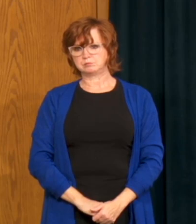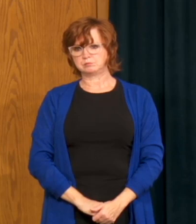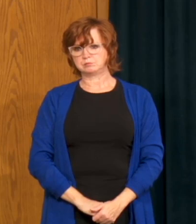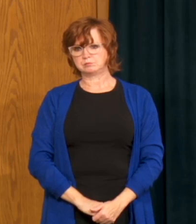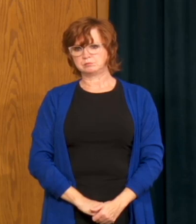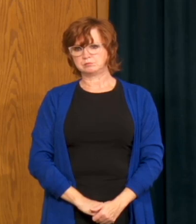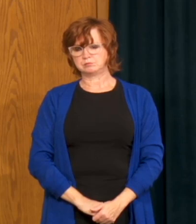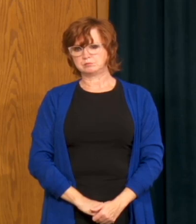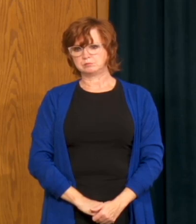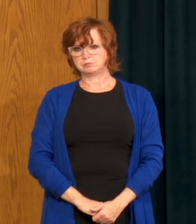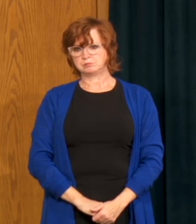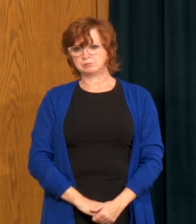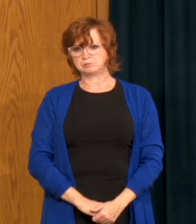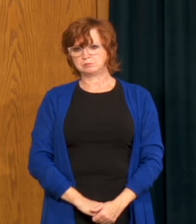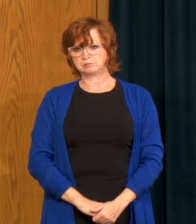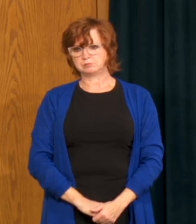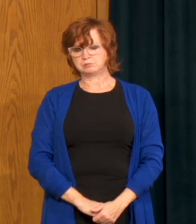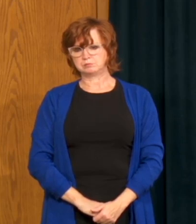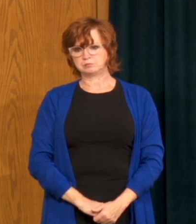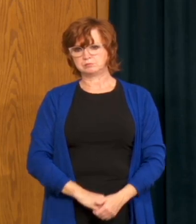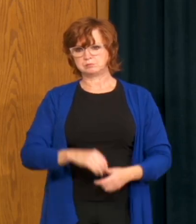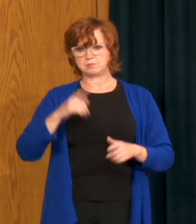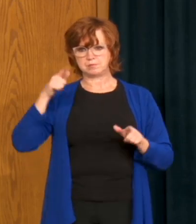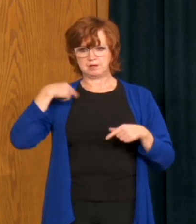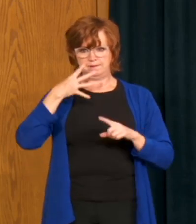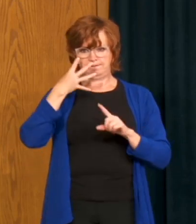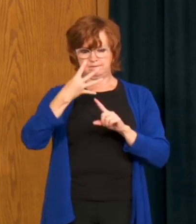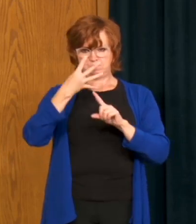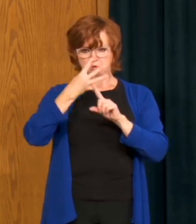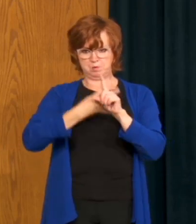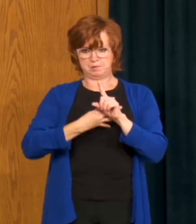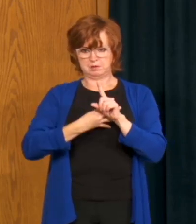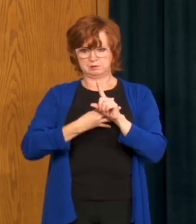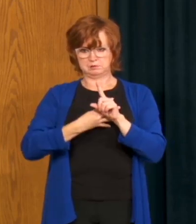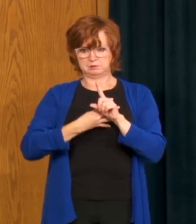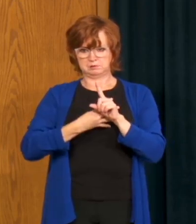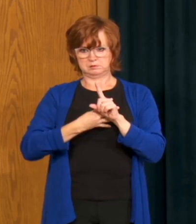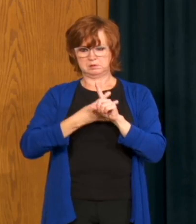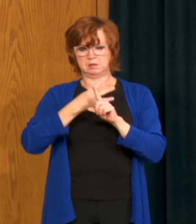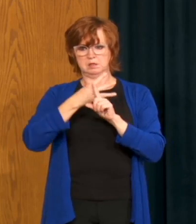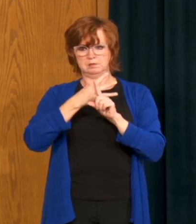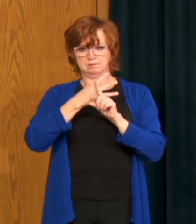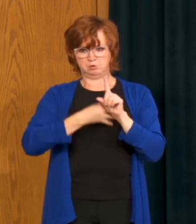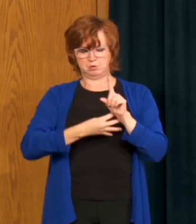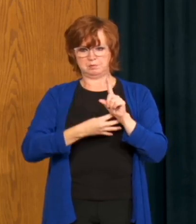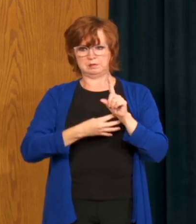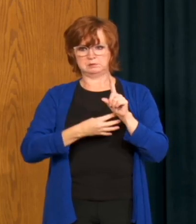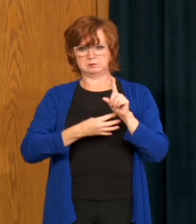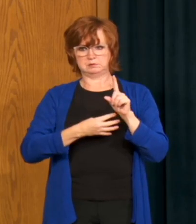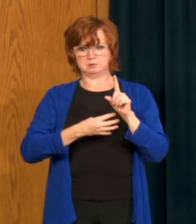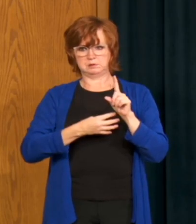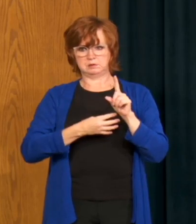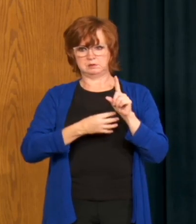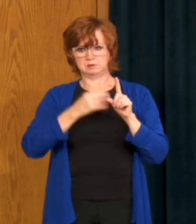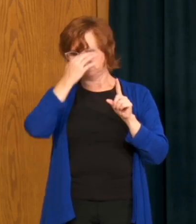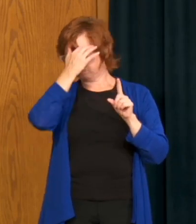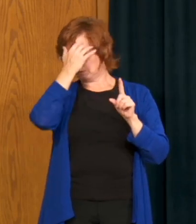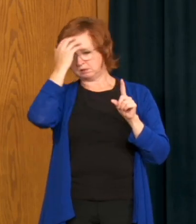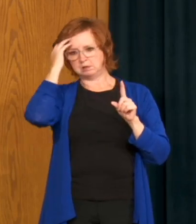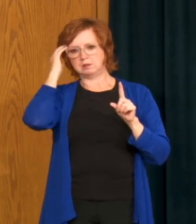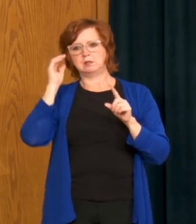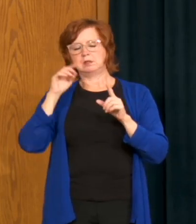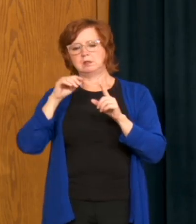COVID contributing to being a factor outside of the ones that are listed as 15? So are there any deaths where people have passed away, there have been